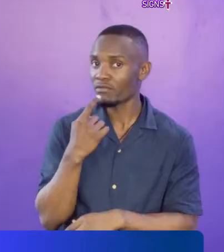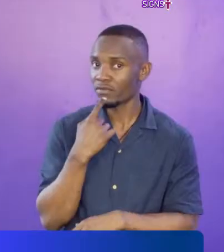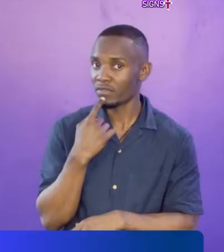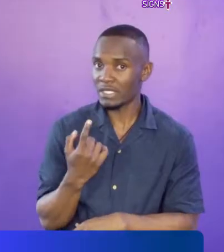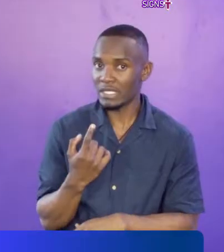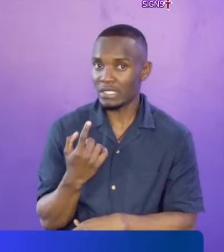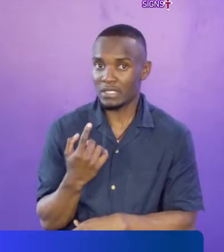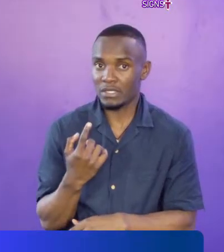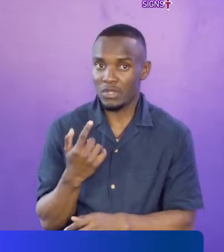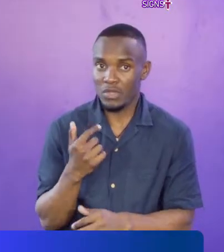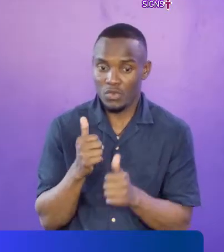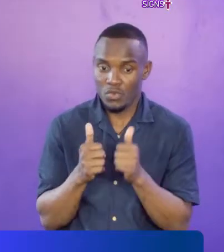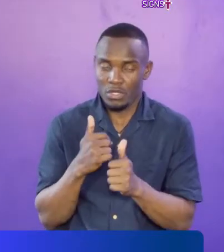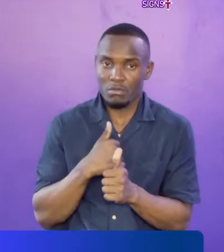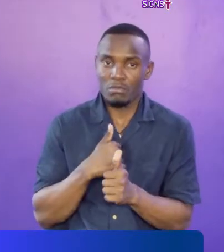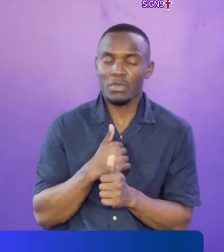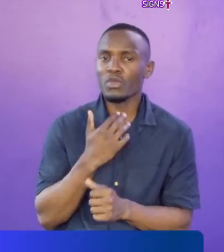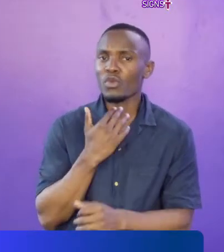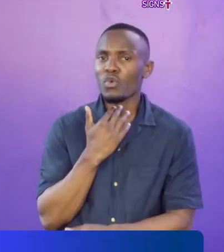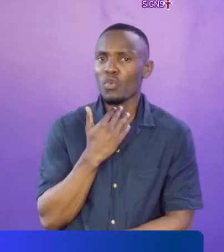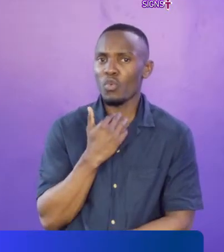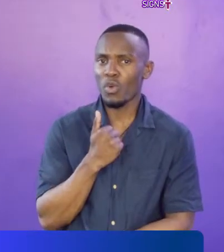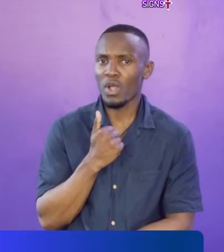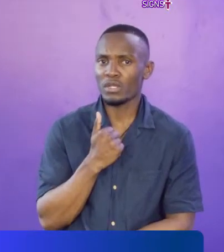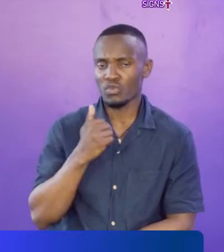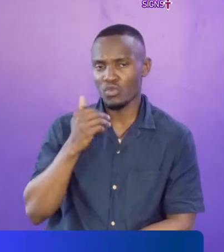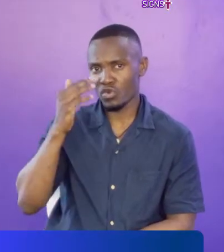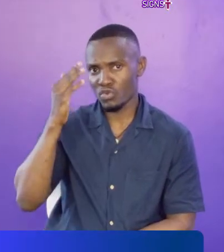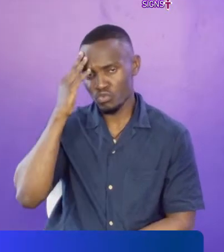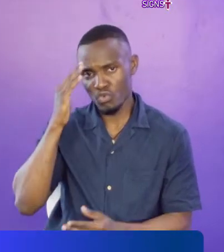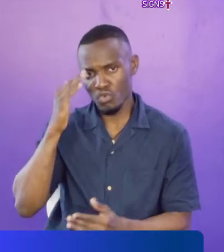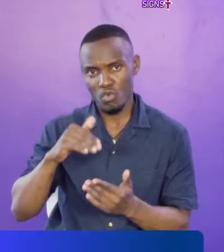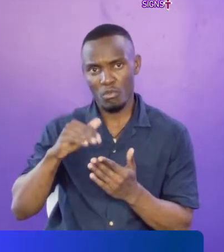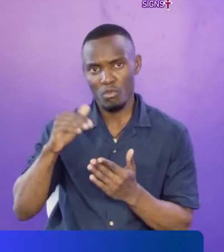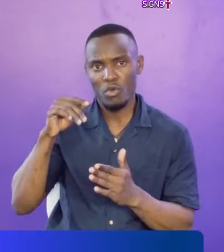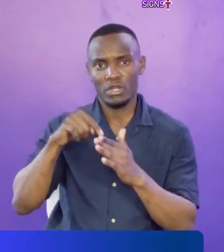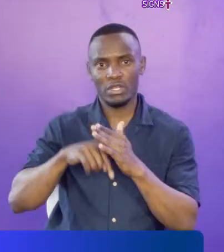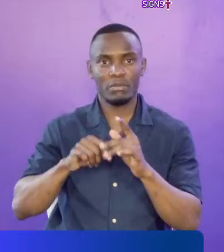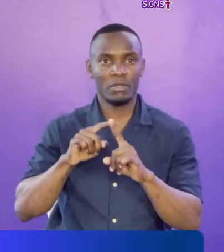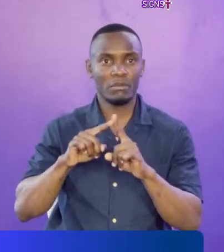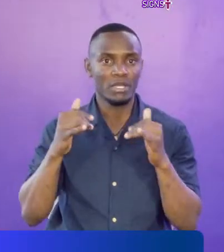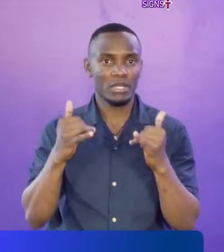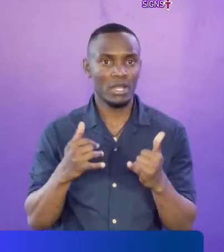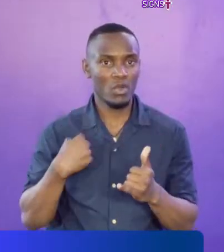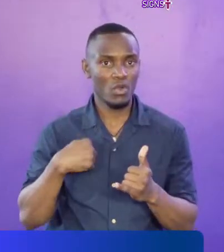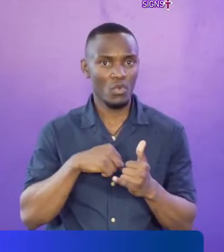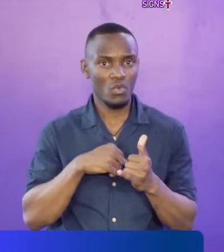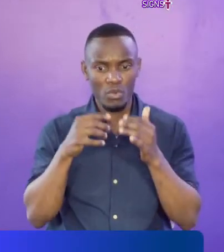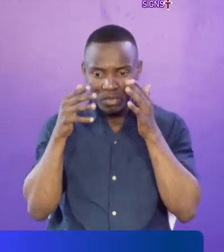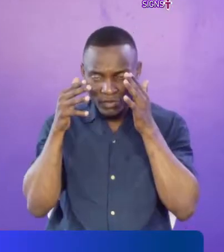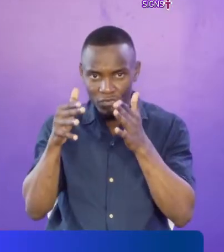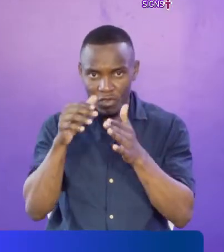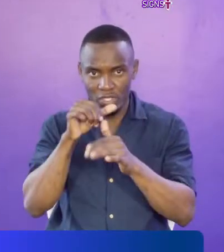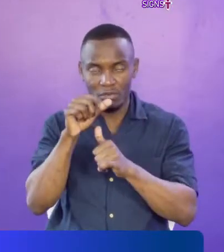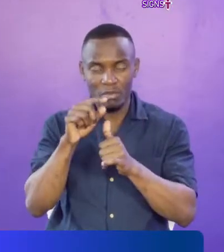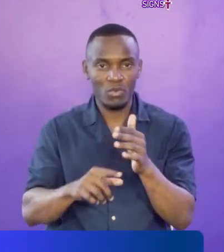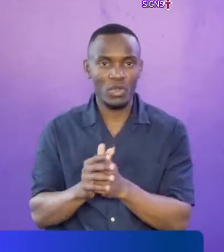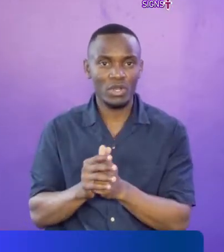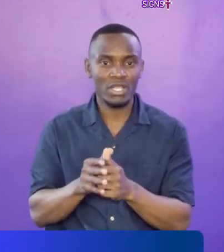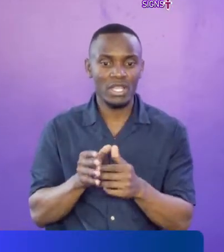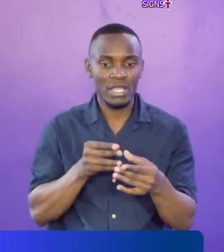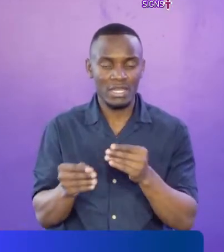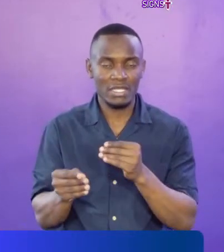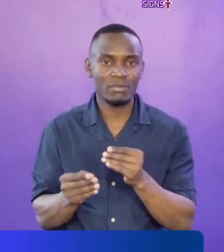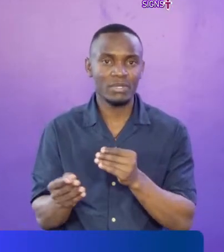my viewer would want a thing to know, a thing or two about. But we're going to restrict this conversation to matters of disability inclusion and